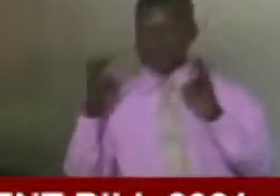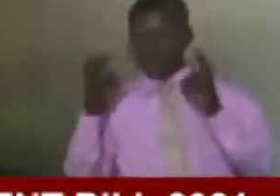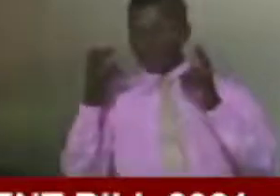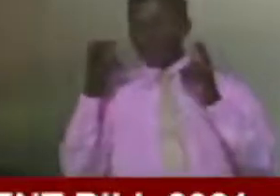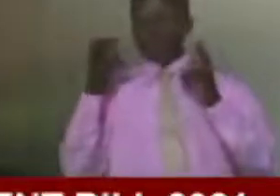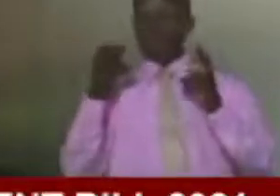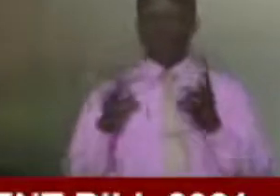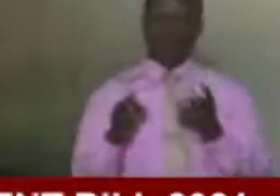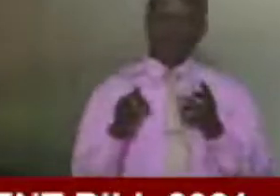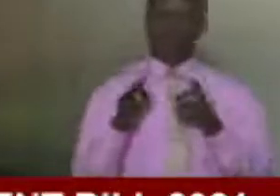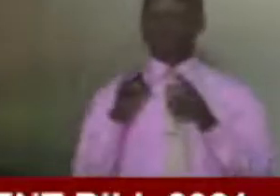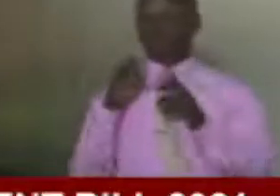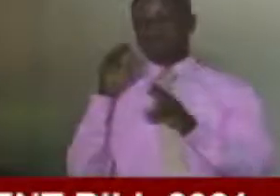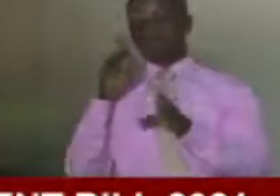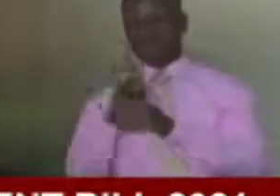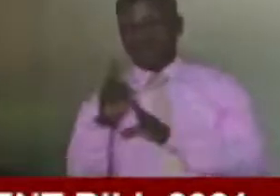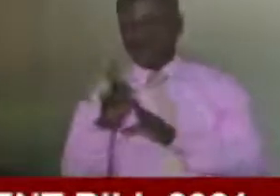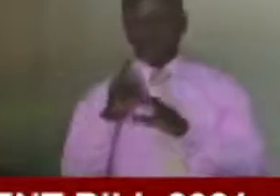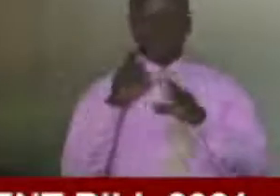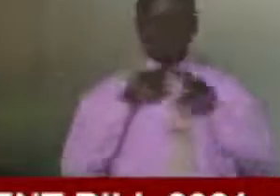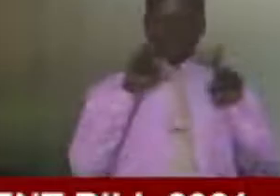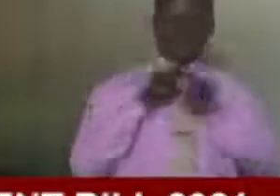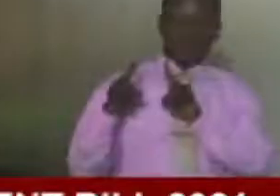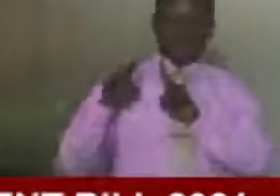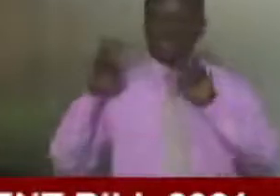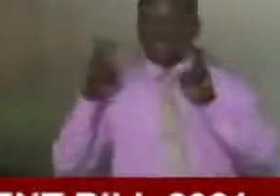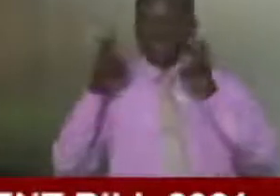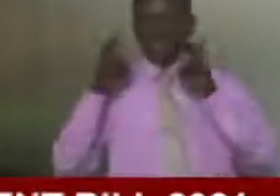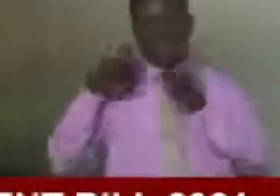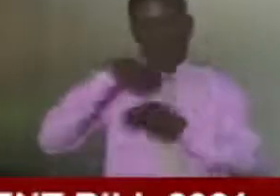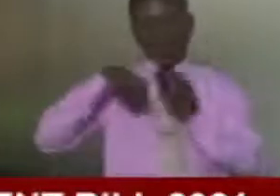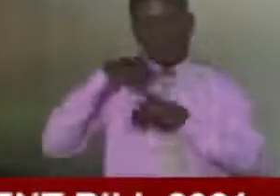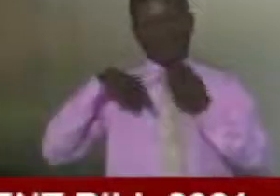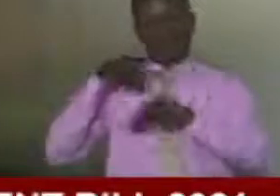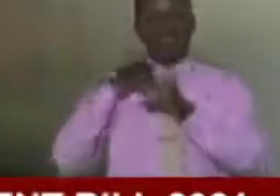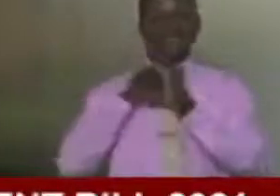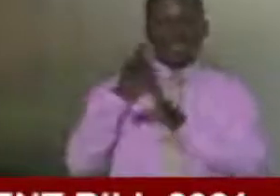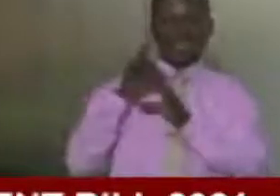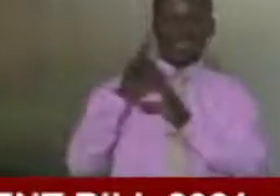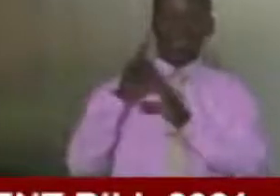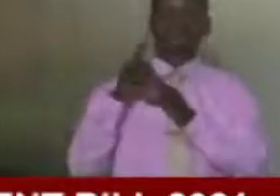and editing, as well as simply dropping the issue of direct